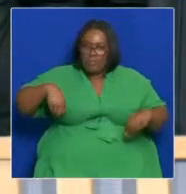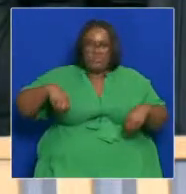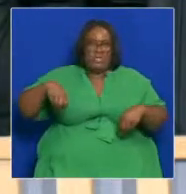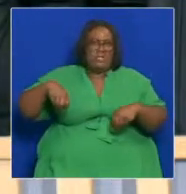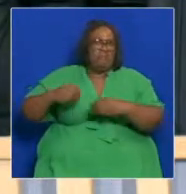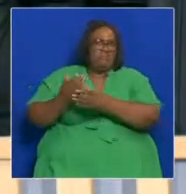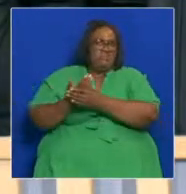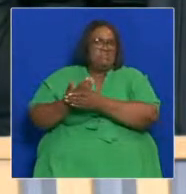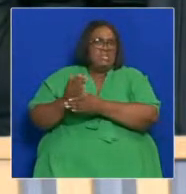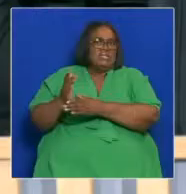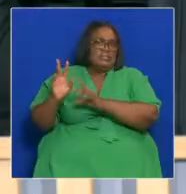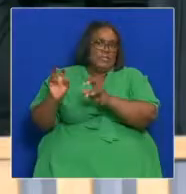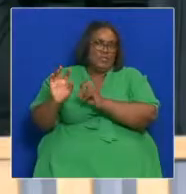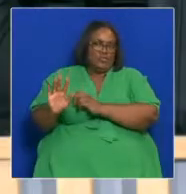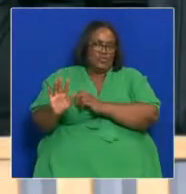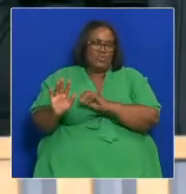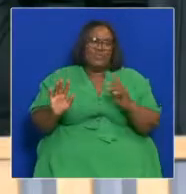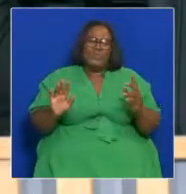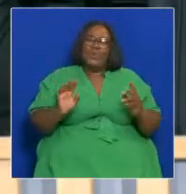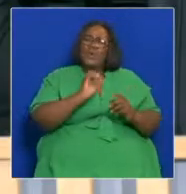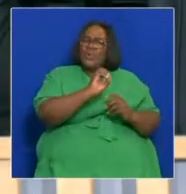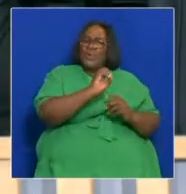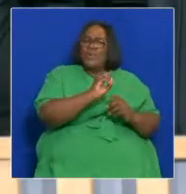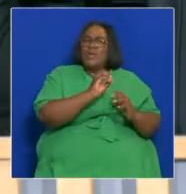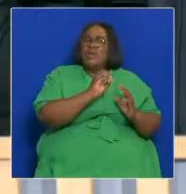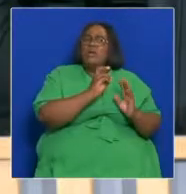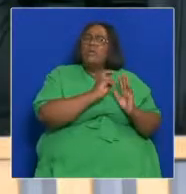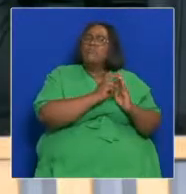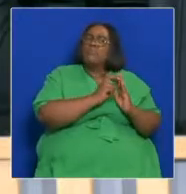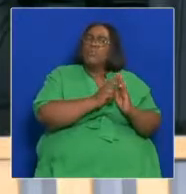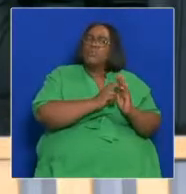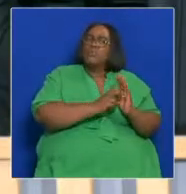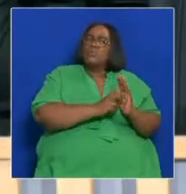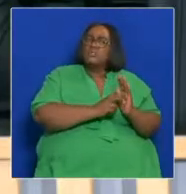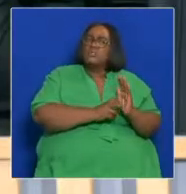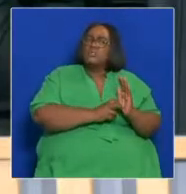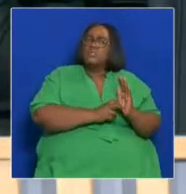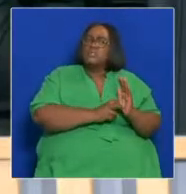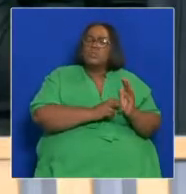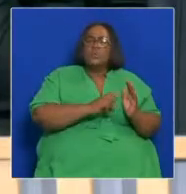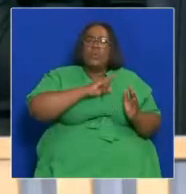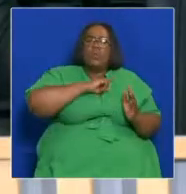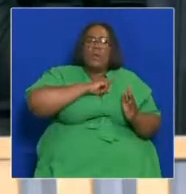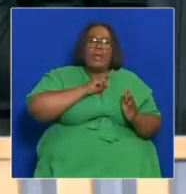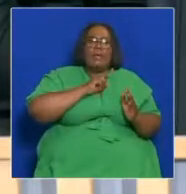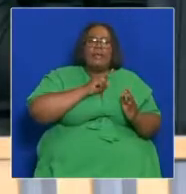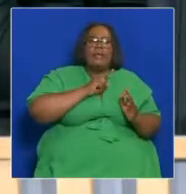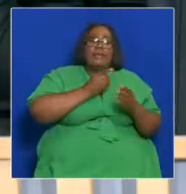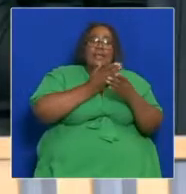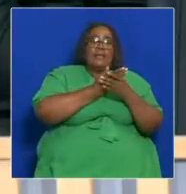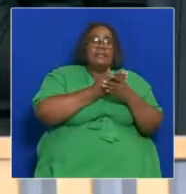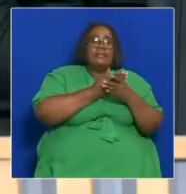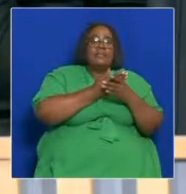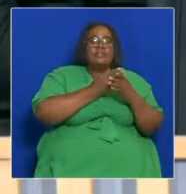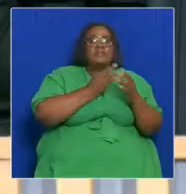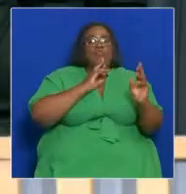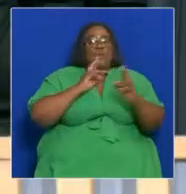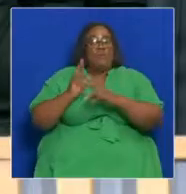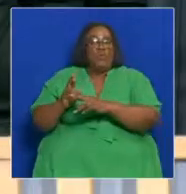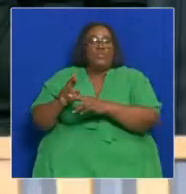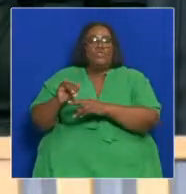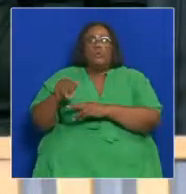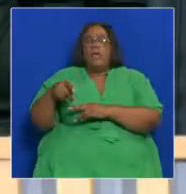Is there a principal position that matters never go to IPID? And I ask because in